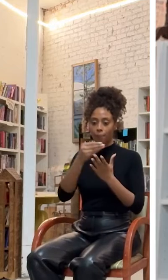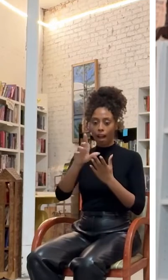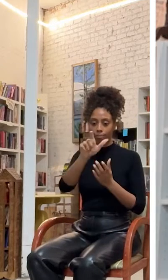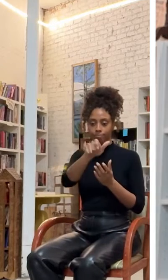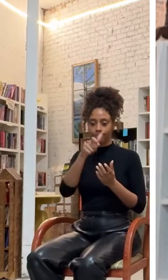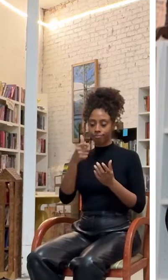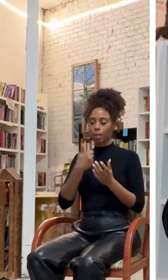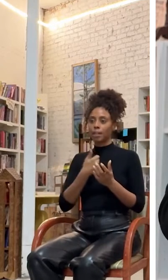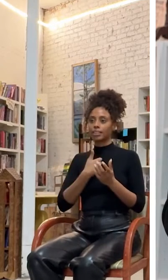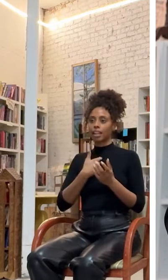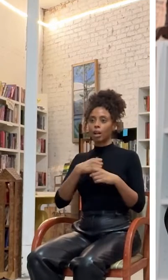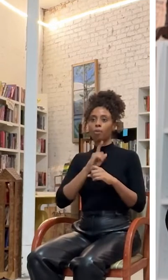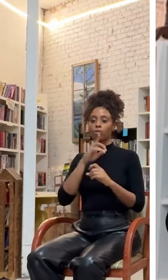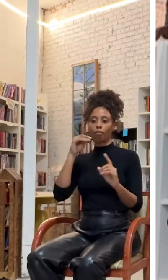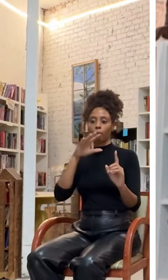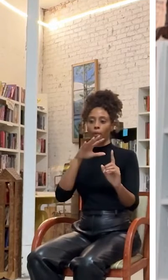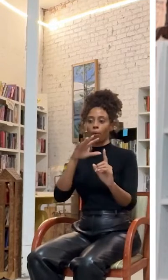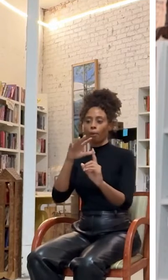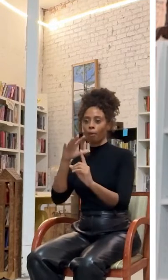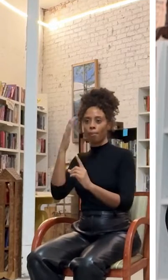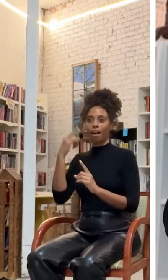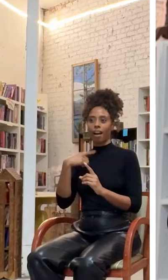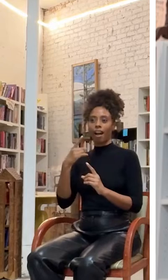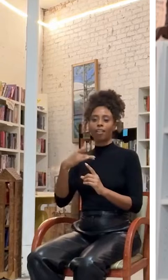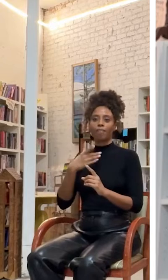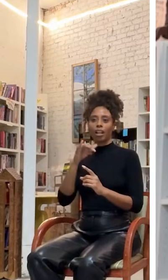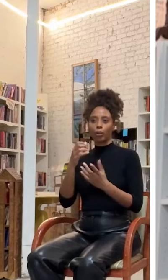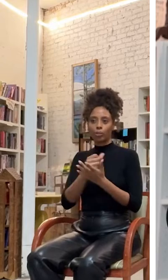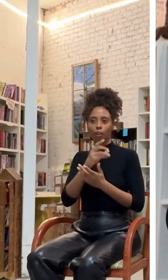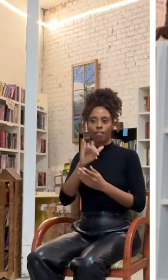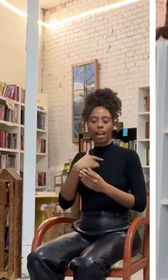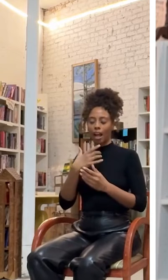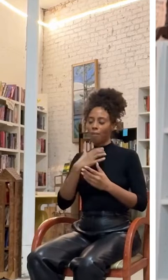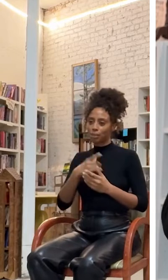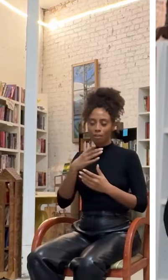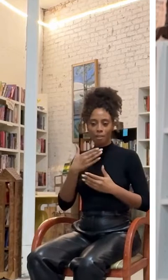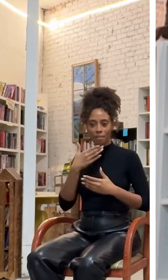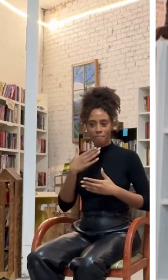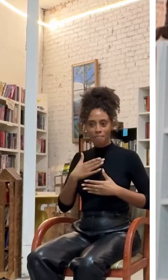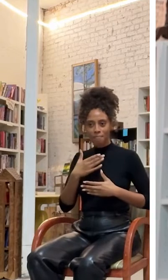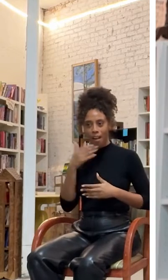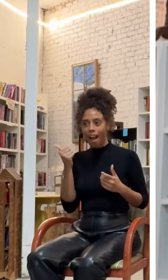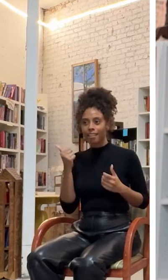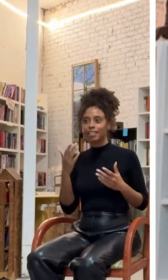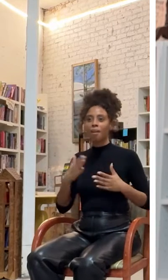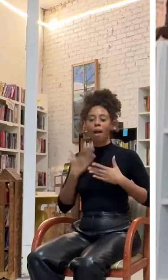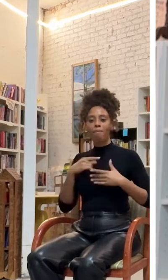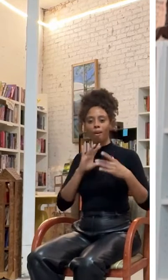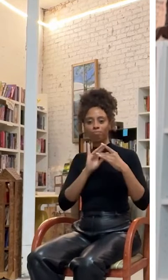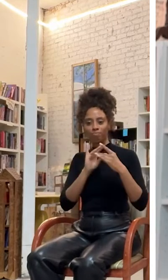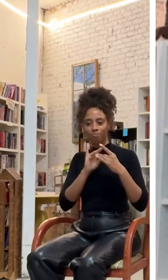sure to record that because I felt like you deserved that. And, you know, I just wish you the best. I'm happy that we've kept in contact for this